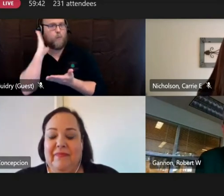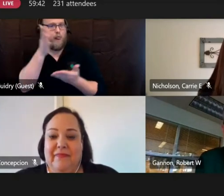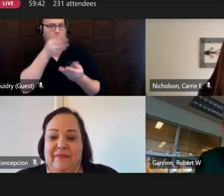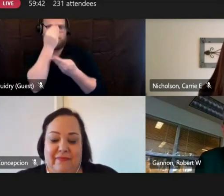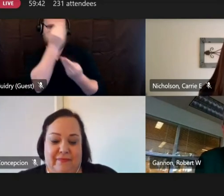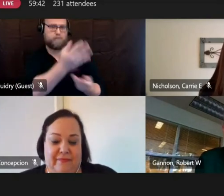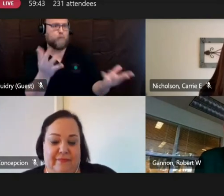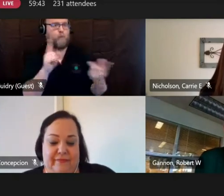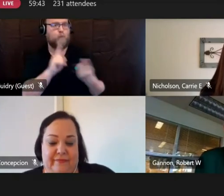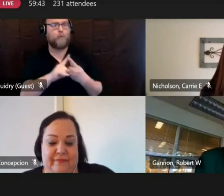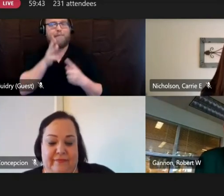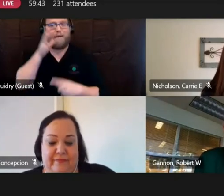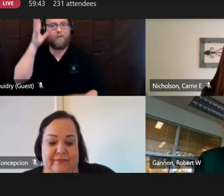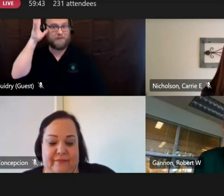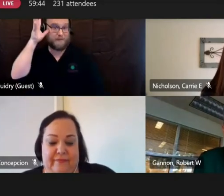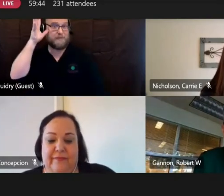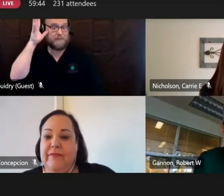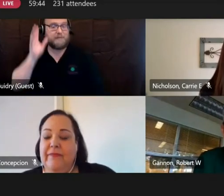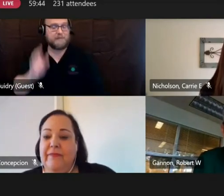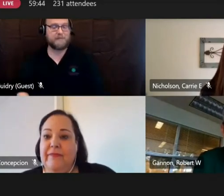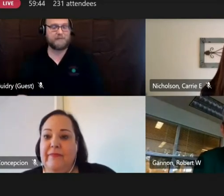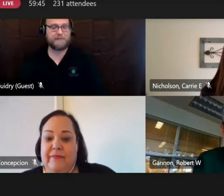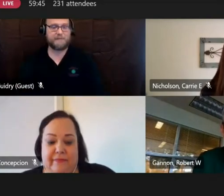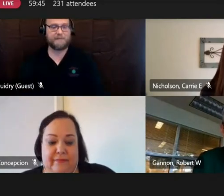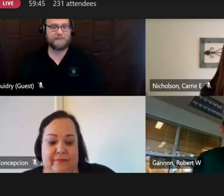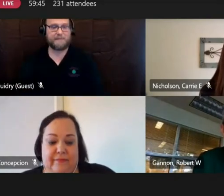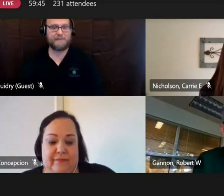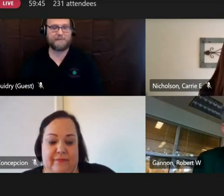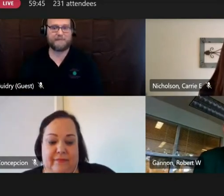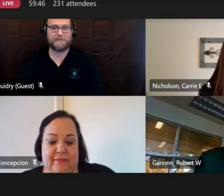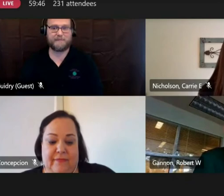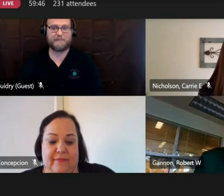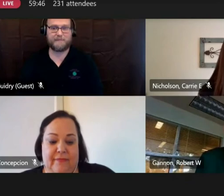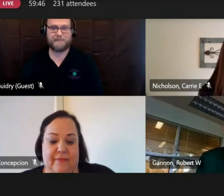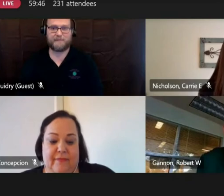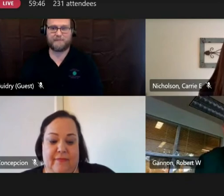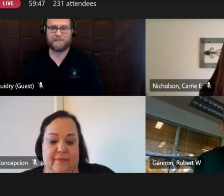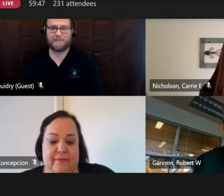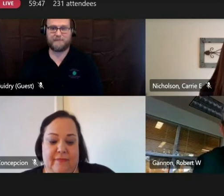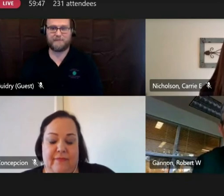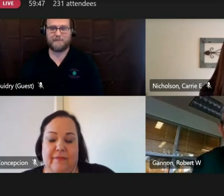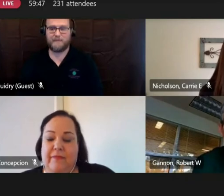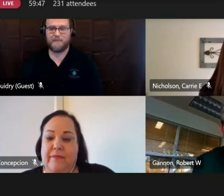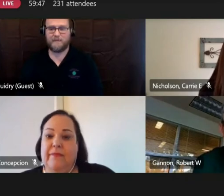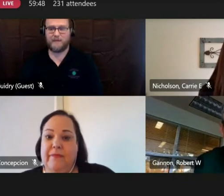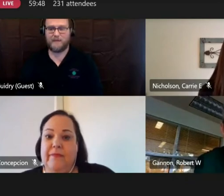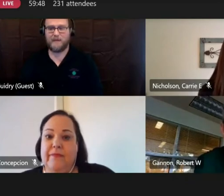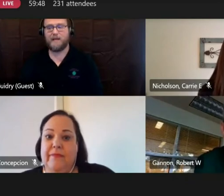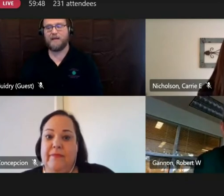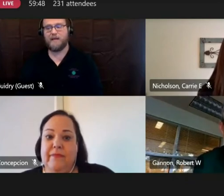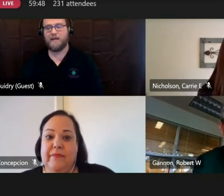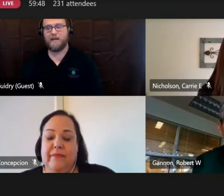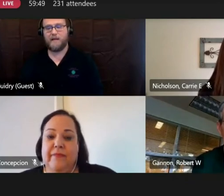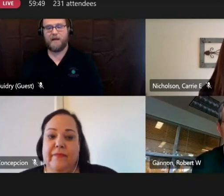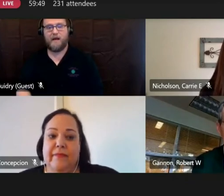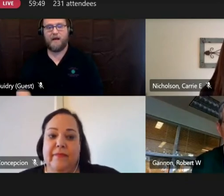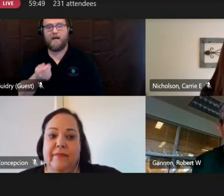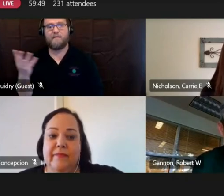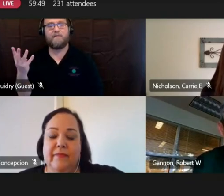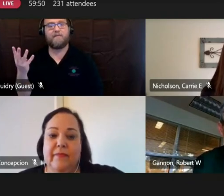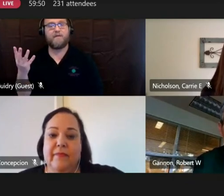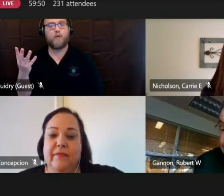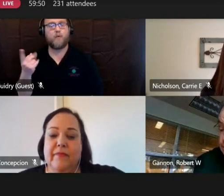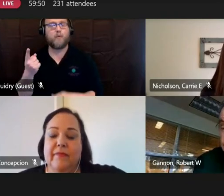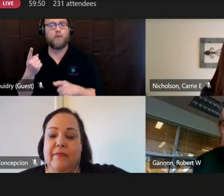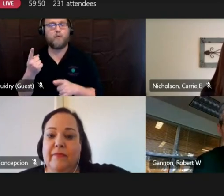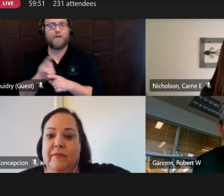Great, thank you. A couple of conventional questions. People asking about, will class